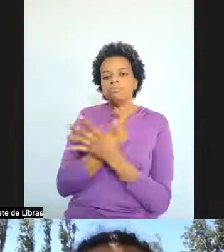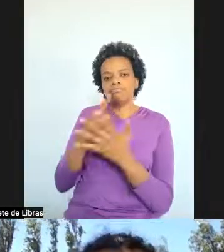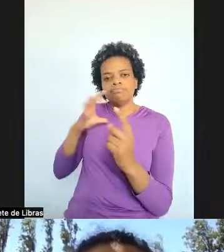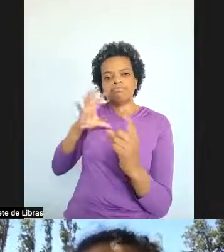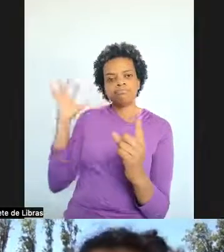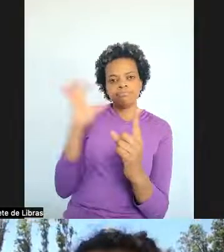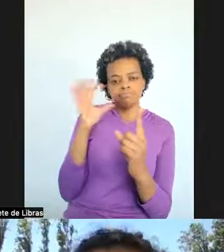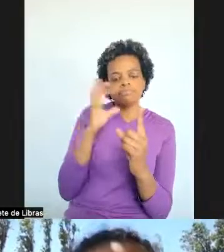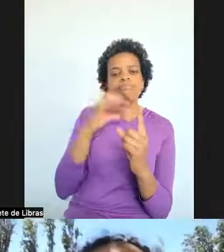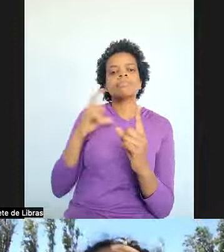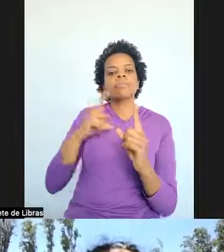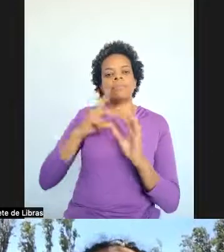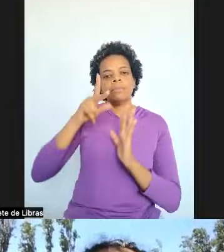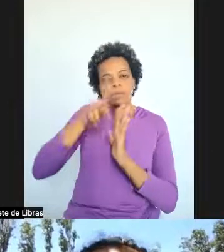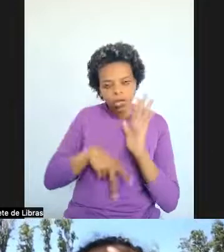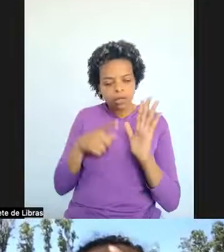were